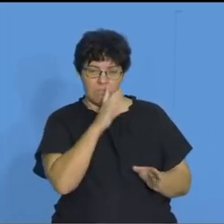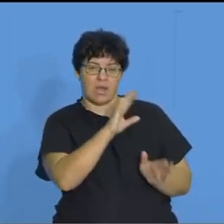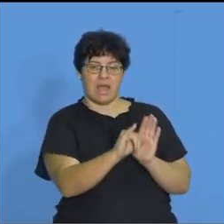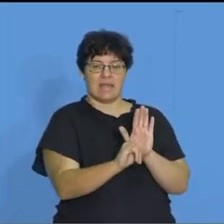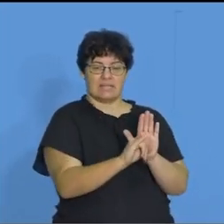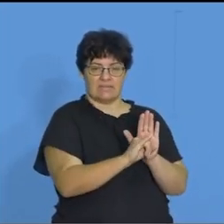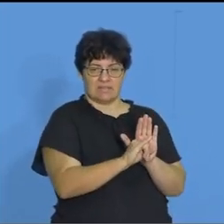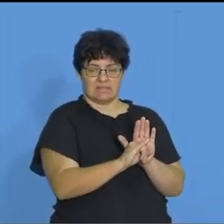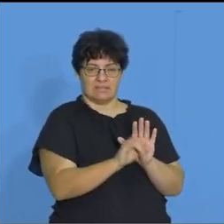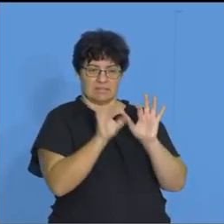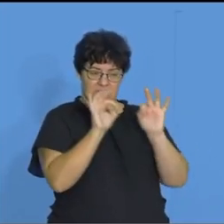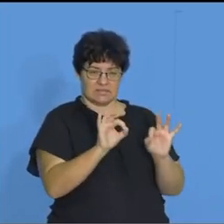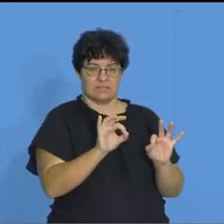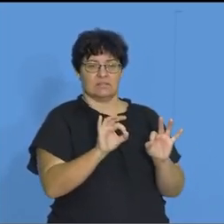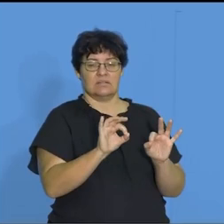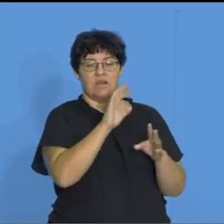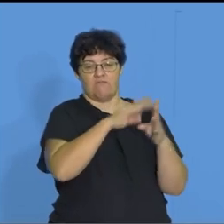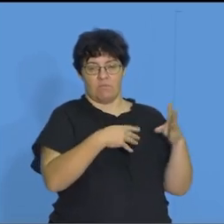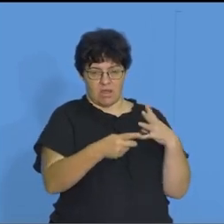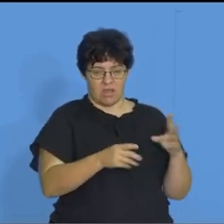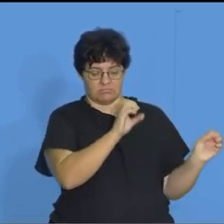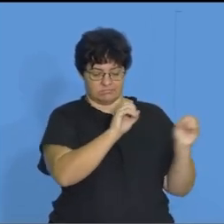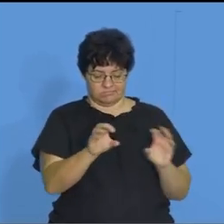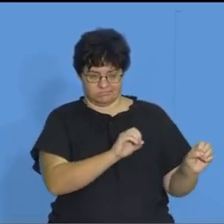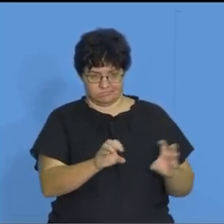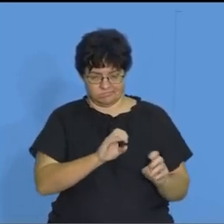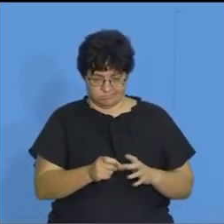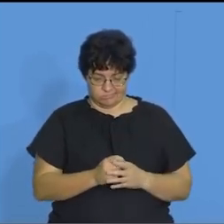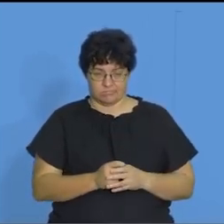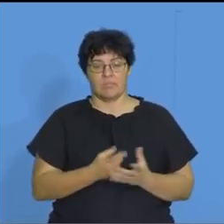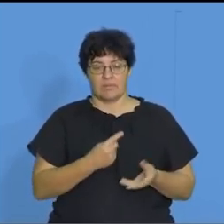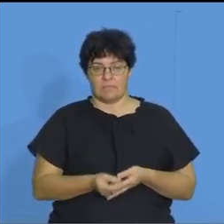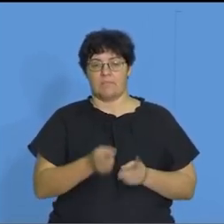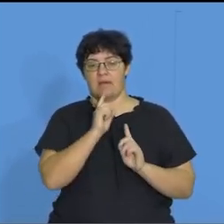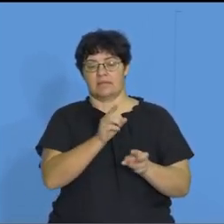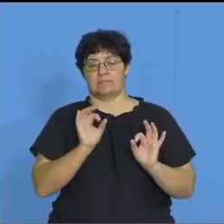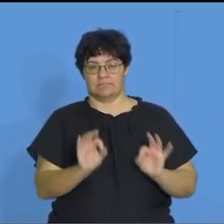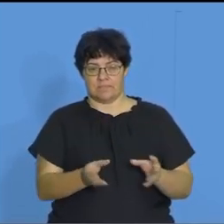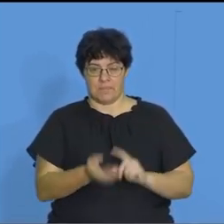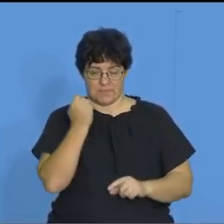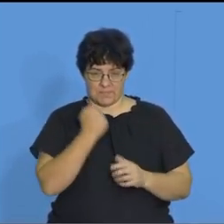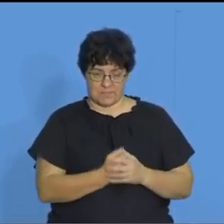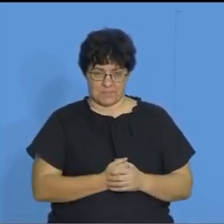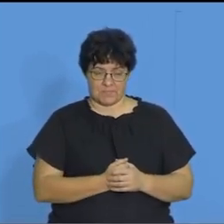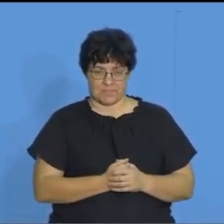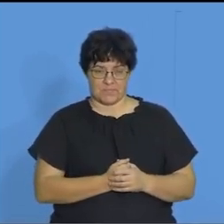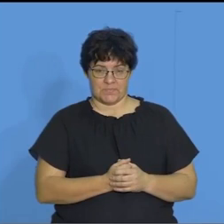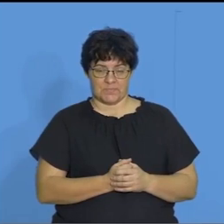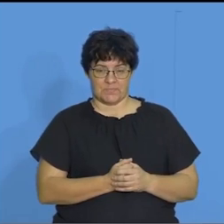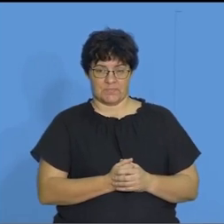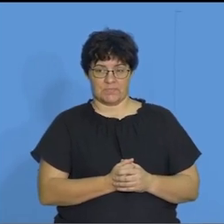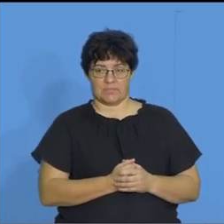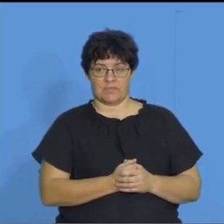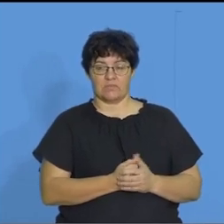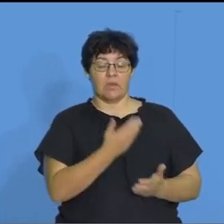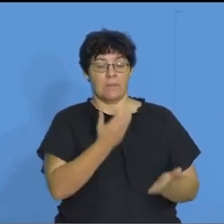identify the correct formula, do the necessary substitution, and then find the correct answer, okay? So the mass of